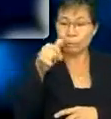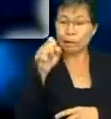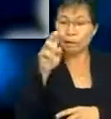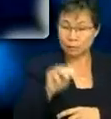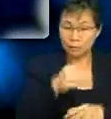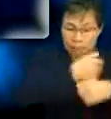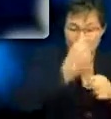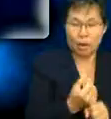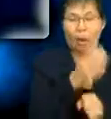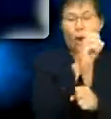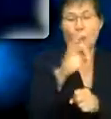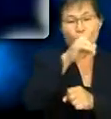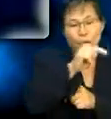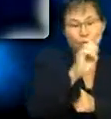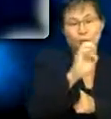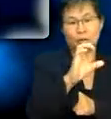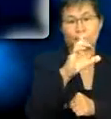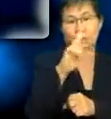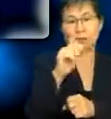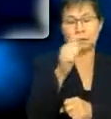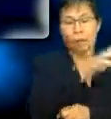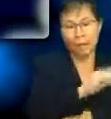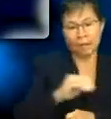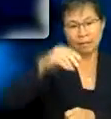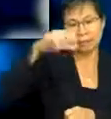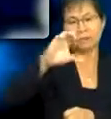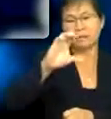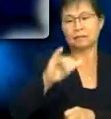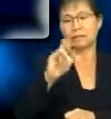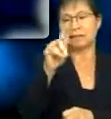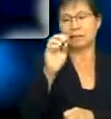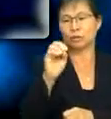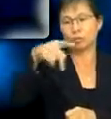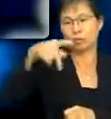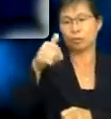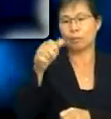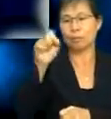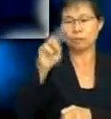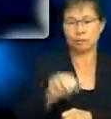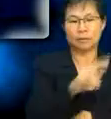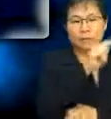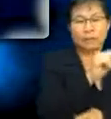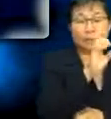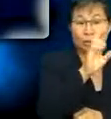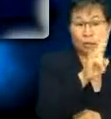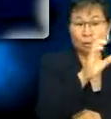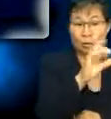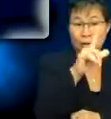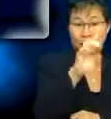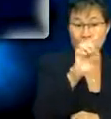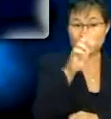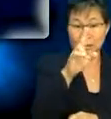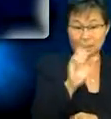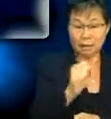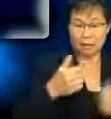a nucleus and cytoplasm. The nucleus contains